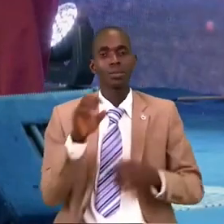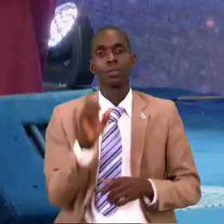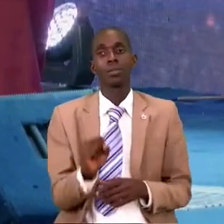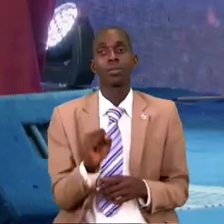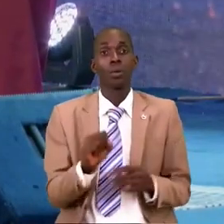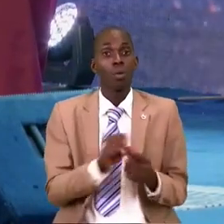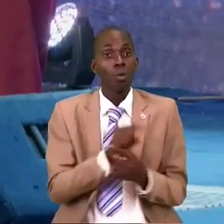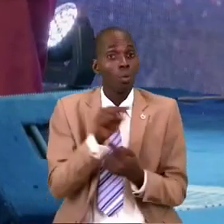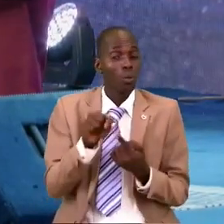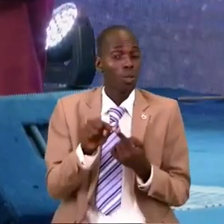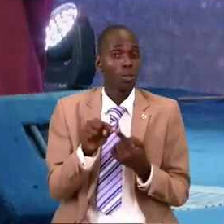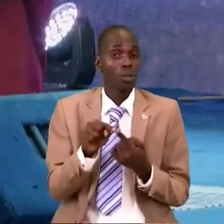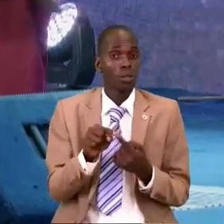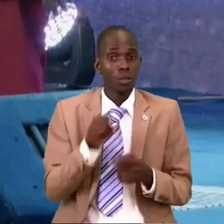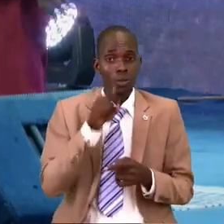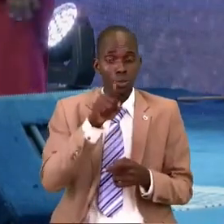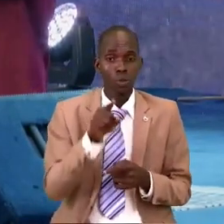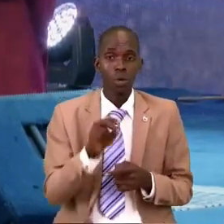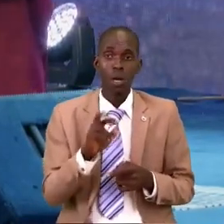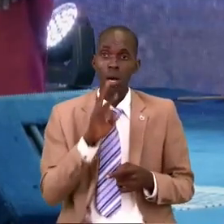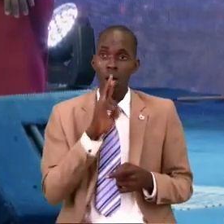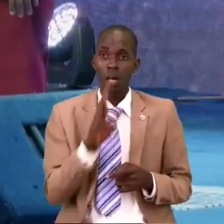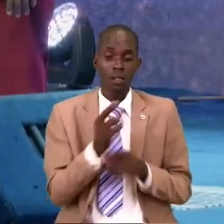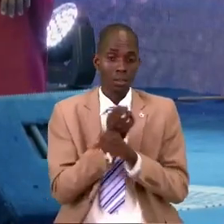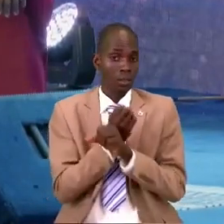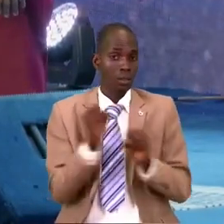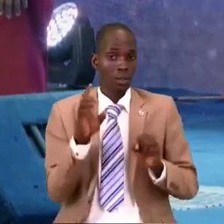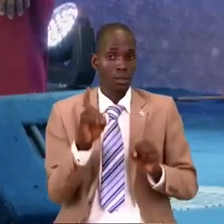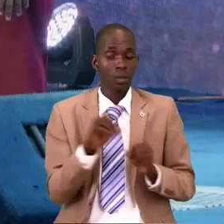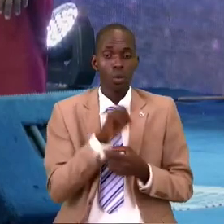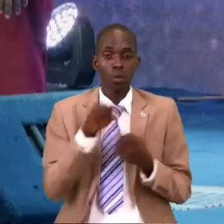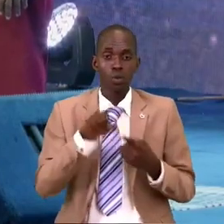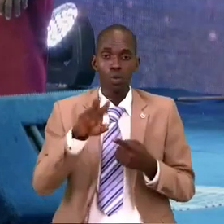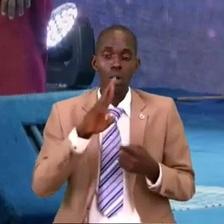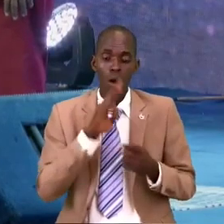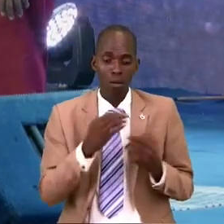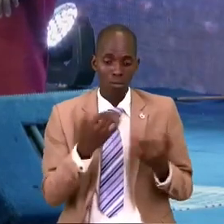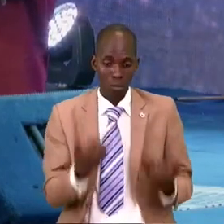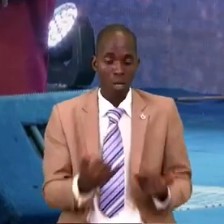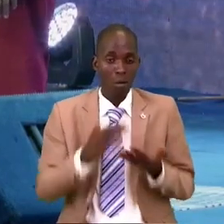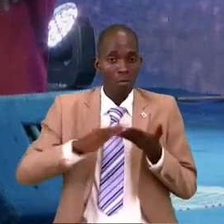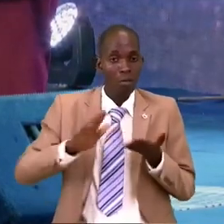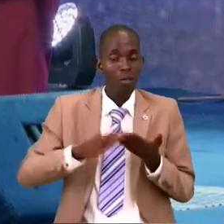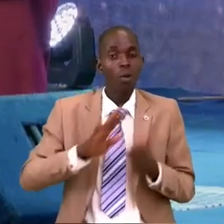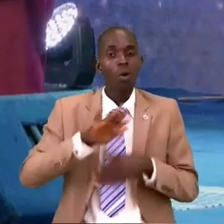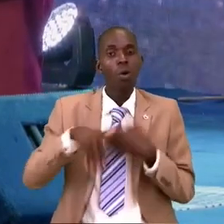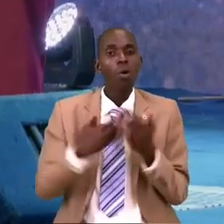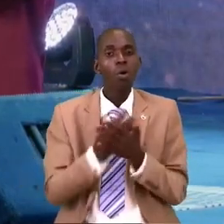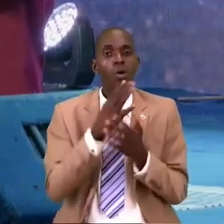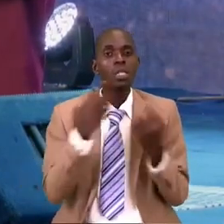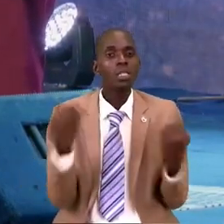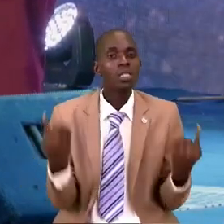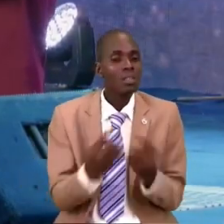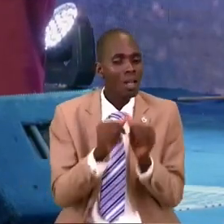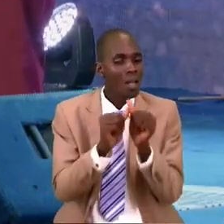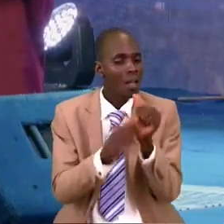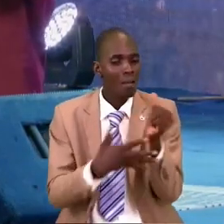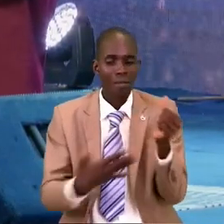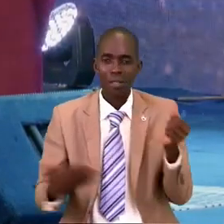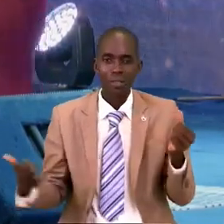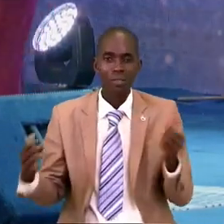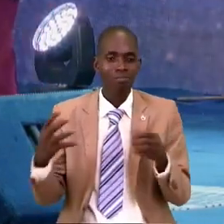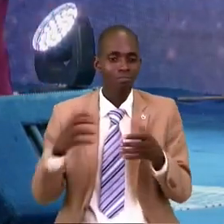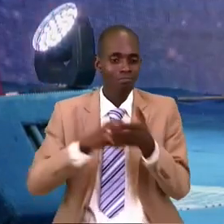transgressions, everything blotted out fully, entirely, completely, totally, he